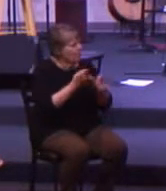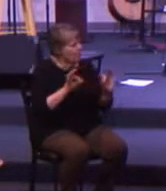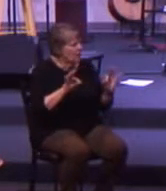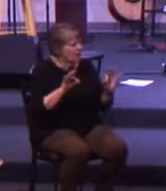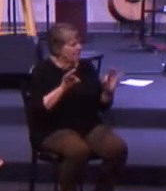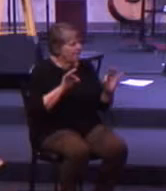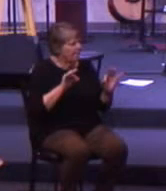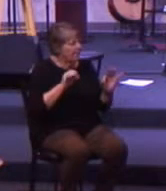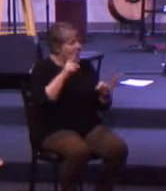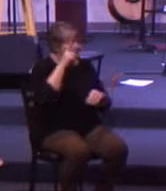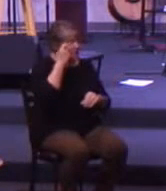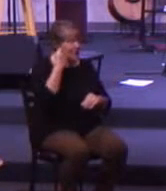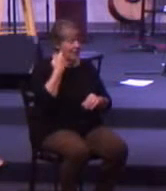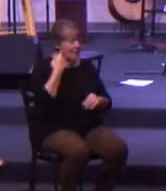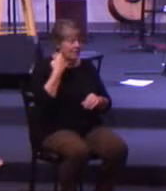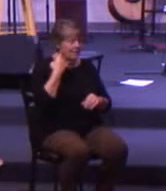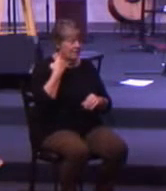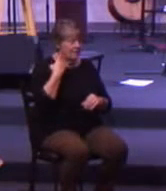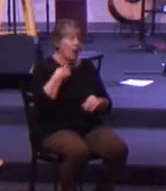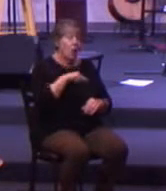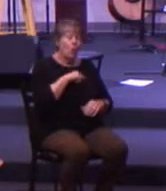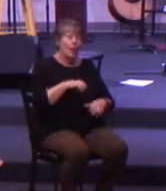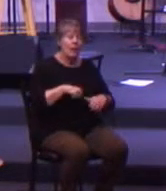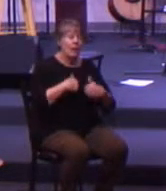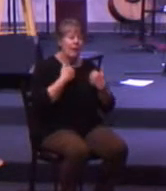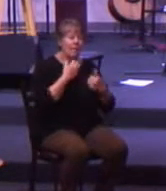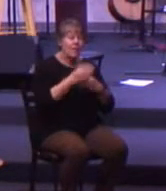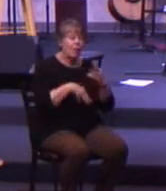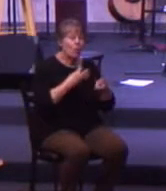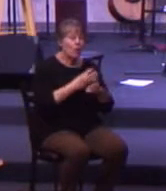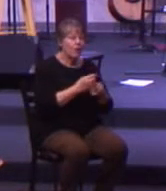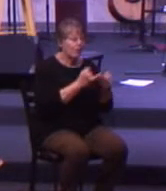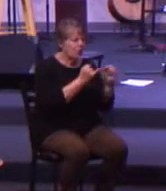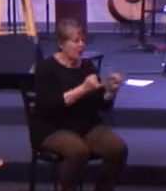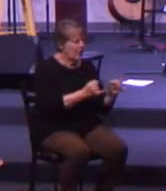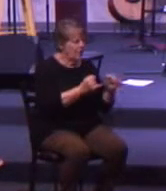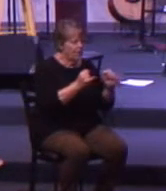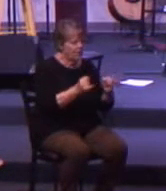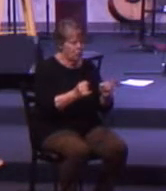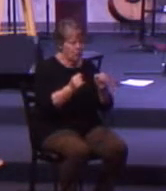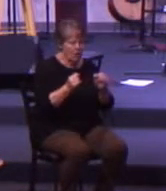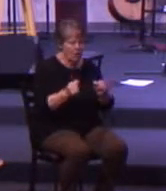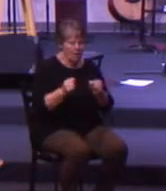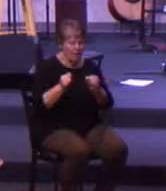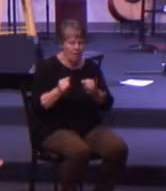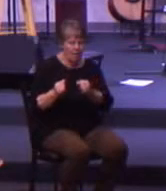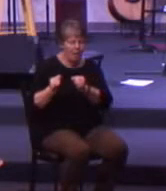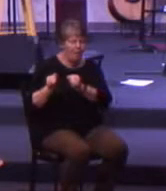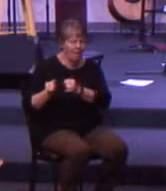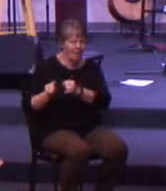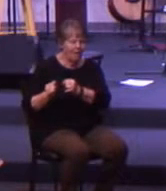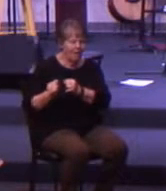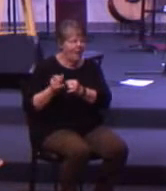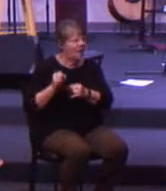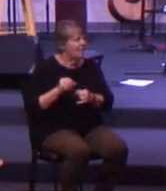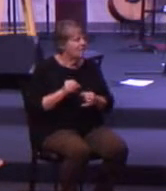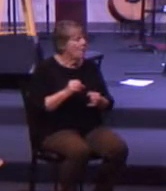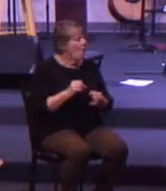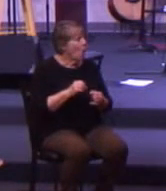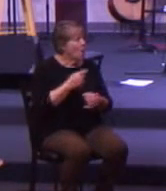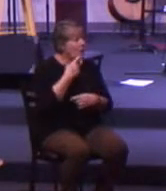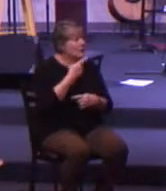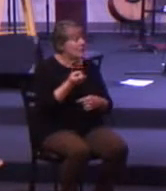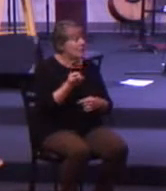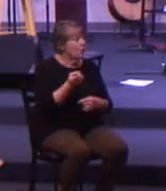in a very individualistic world. And the message of the individualistic world is the solution to all of